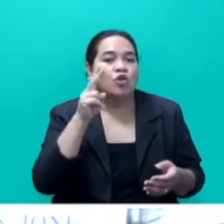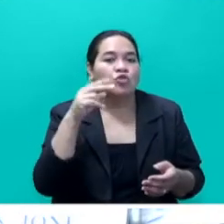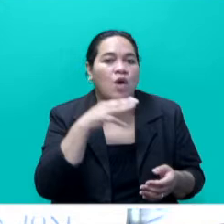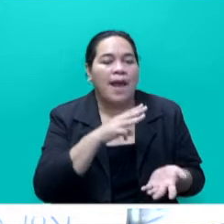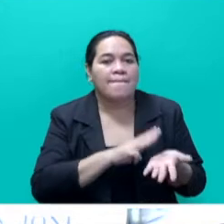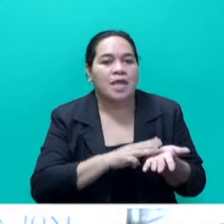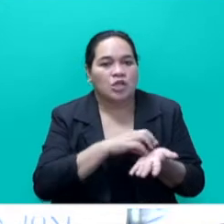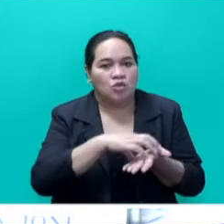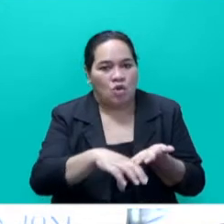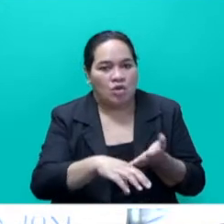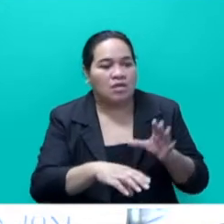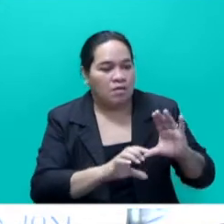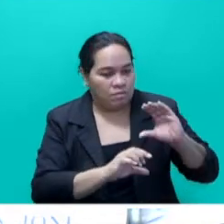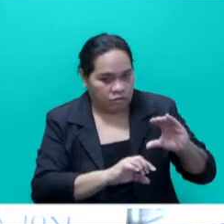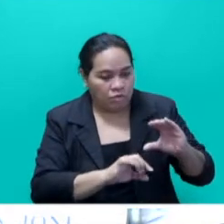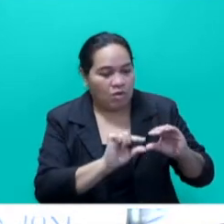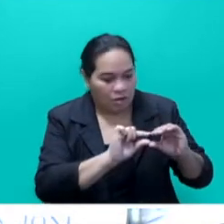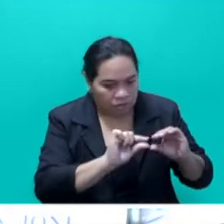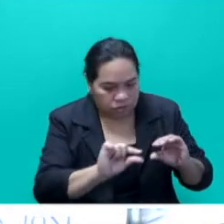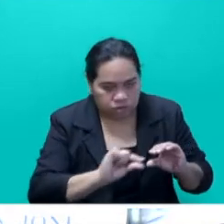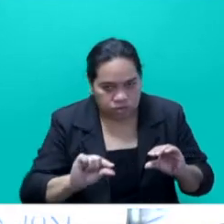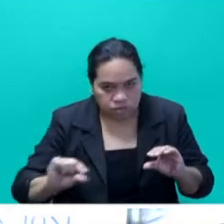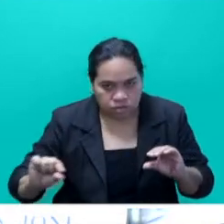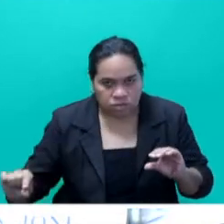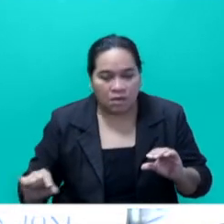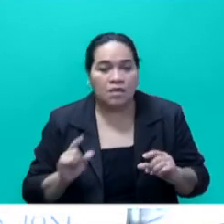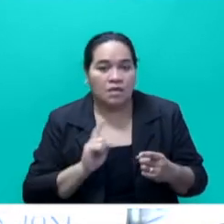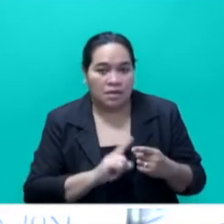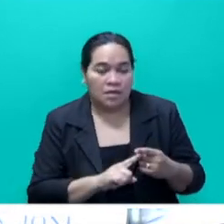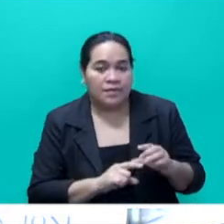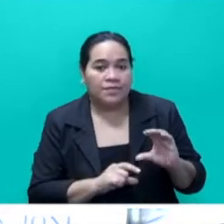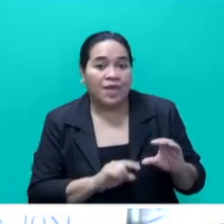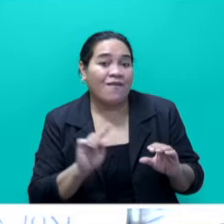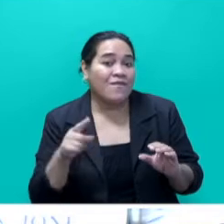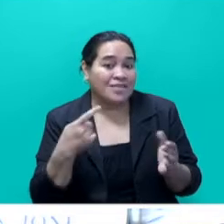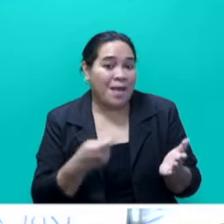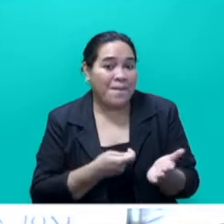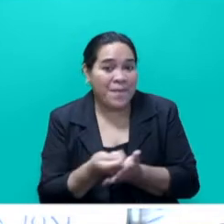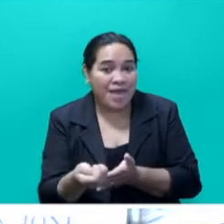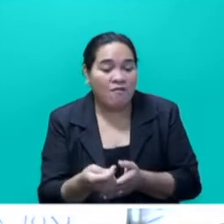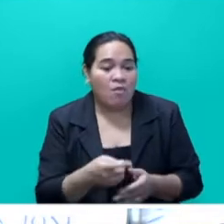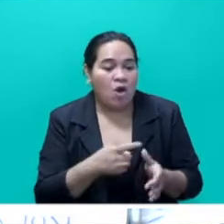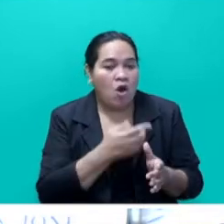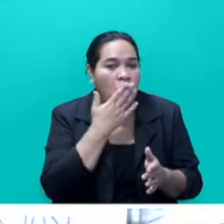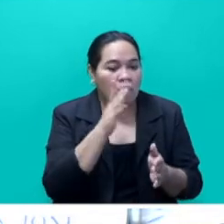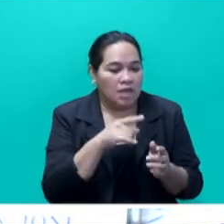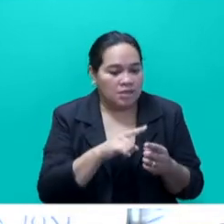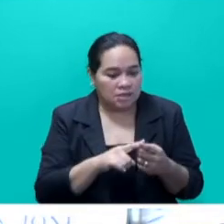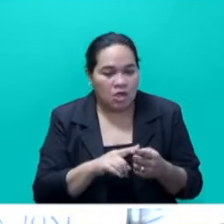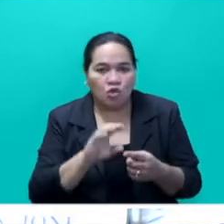year's budget, for that rollout, sir. Mr. Speaker, sir, the first payment, like I said, covers the months of August to